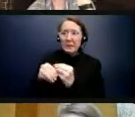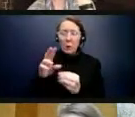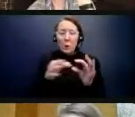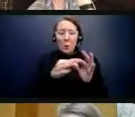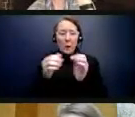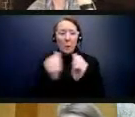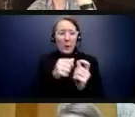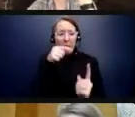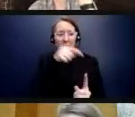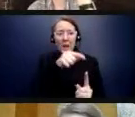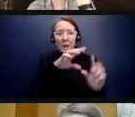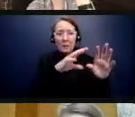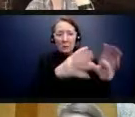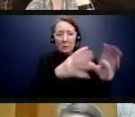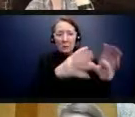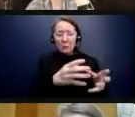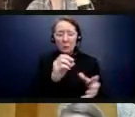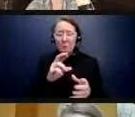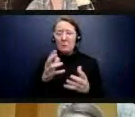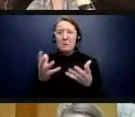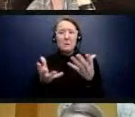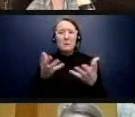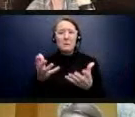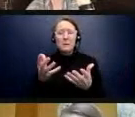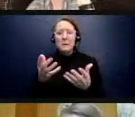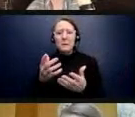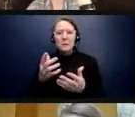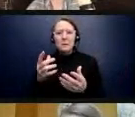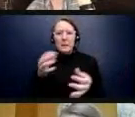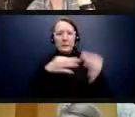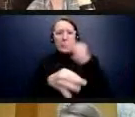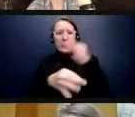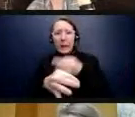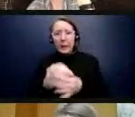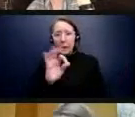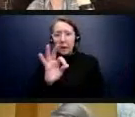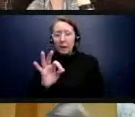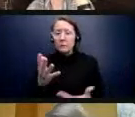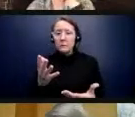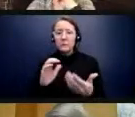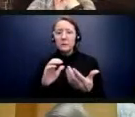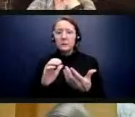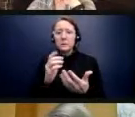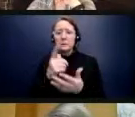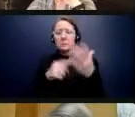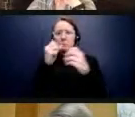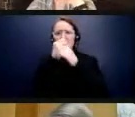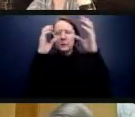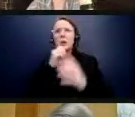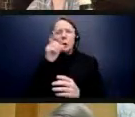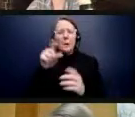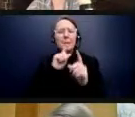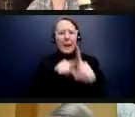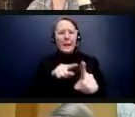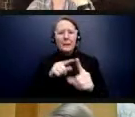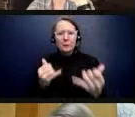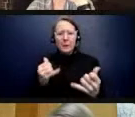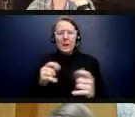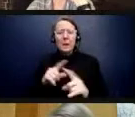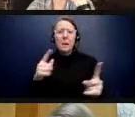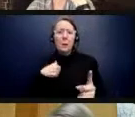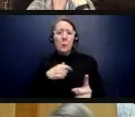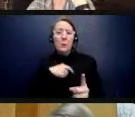coordination, in coordination with, or is it in lieu of? You don't have to answer those in detail right now, but we're going to